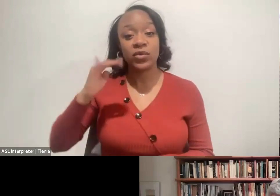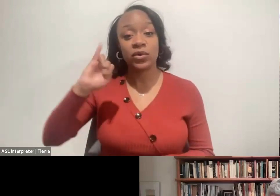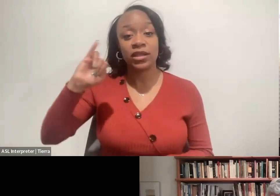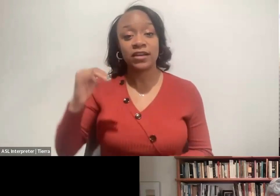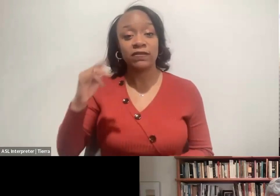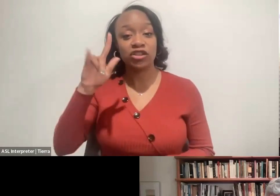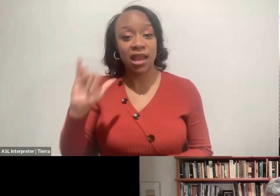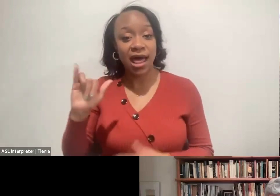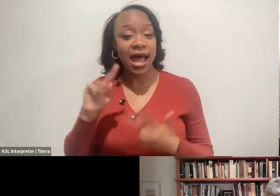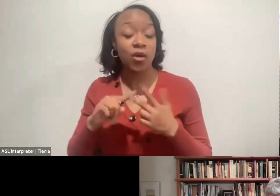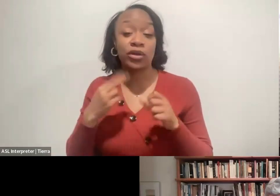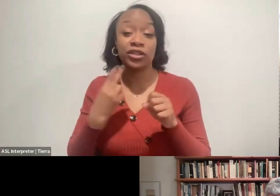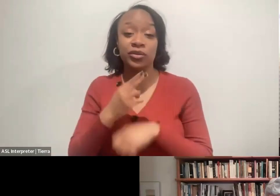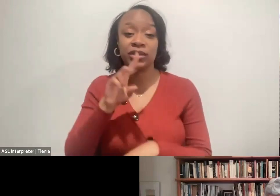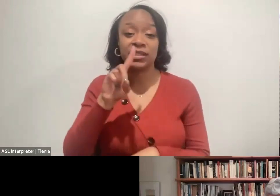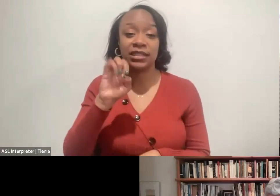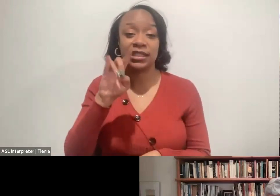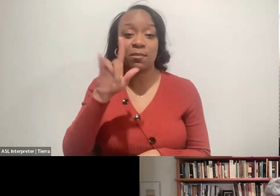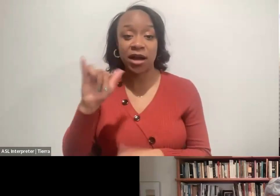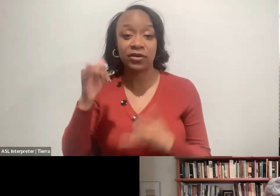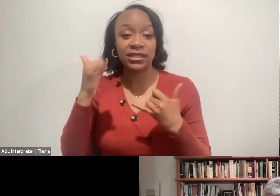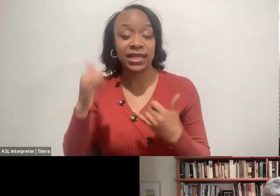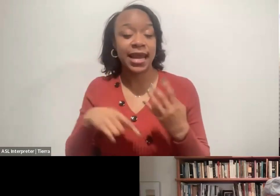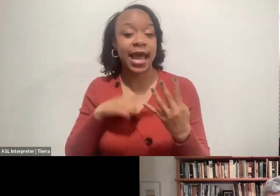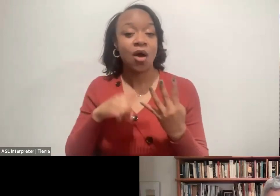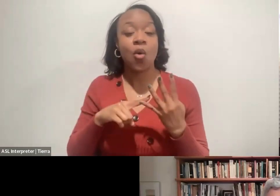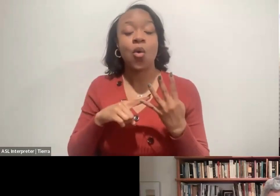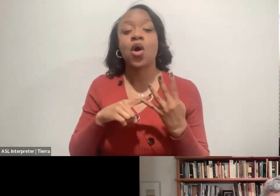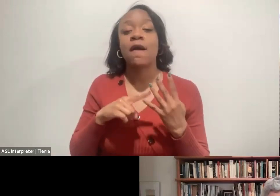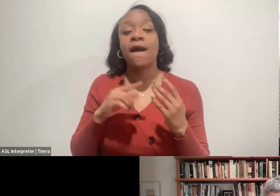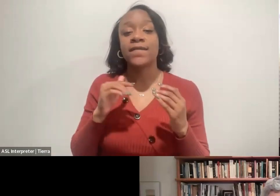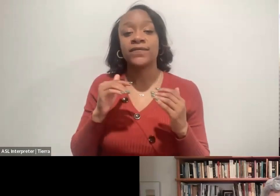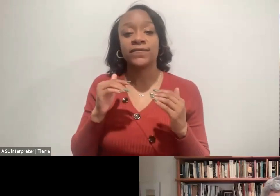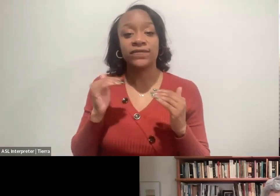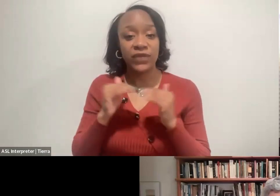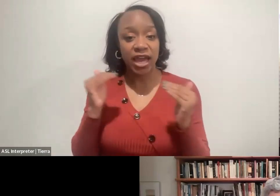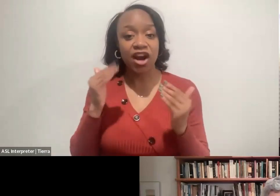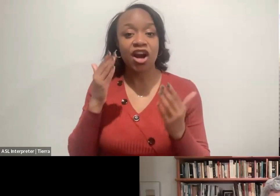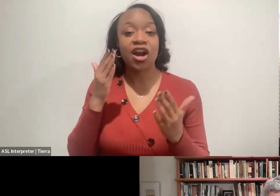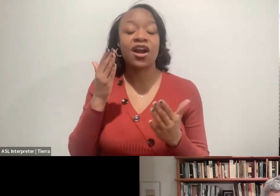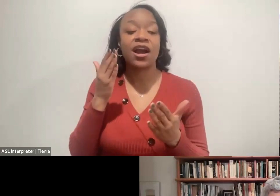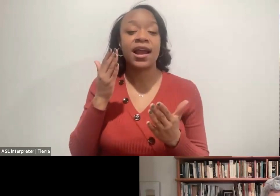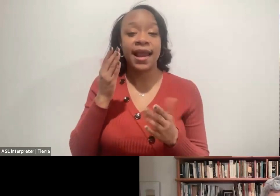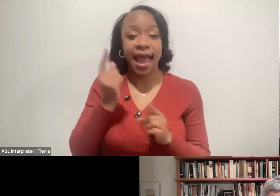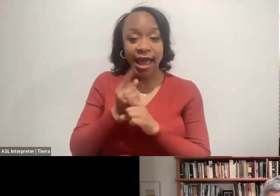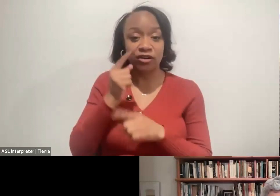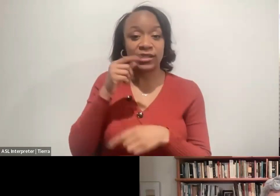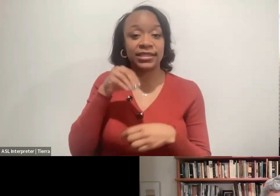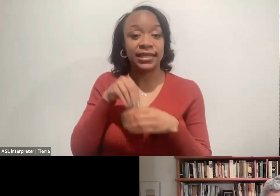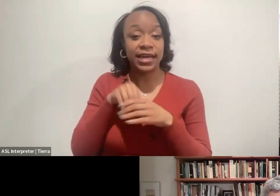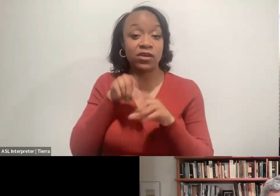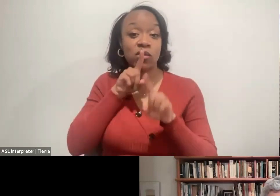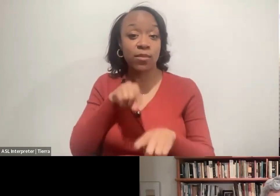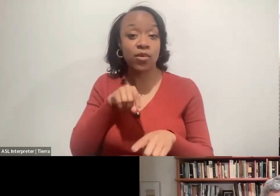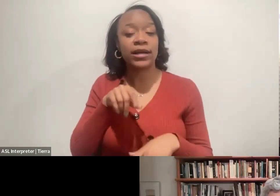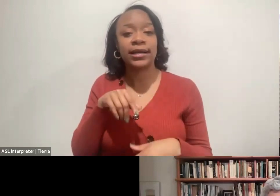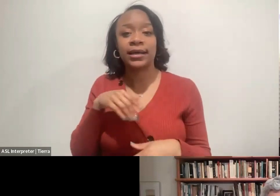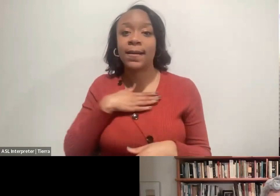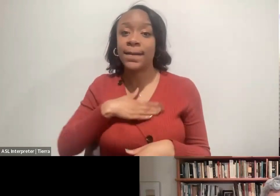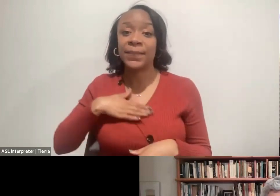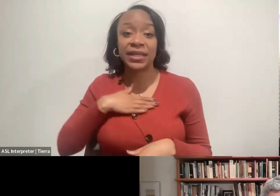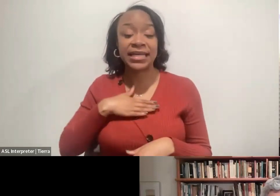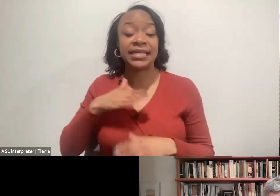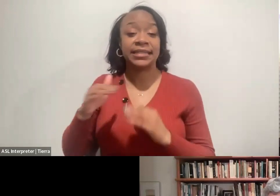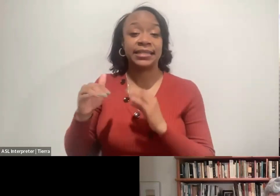Democracy Now! Or Fair and Accuracy in Reporting, if you use some of these resources in your classroom, send us a note at the